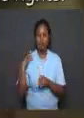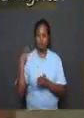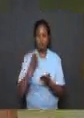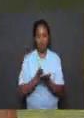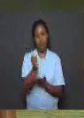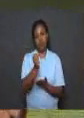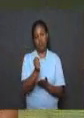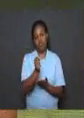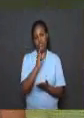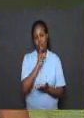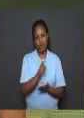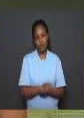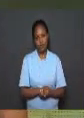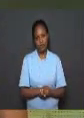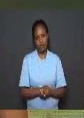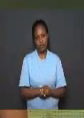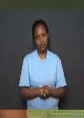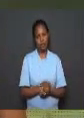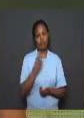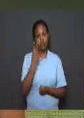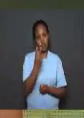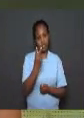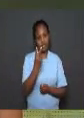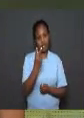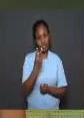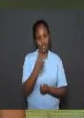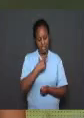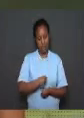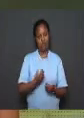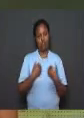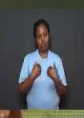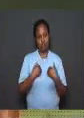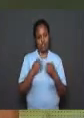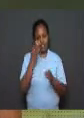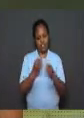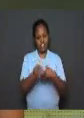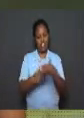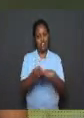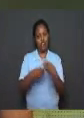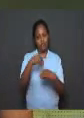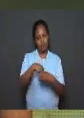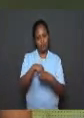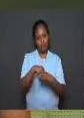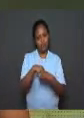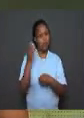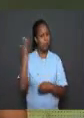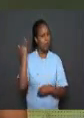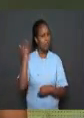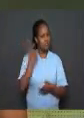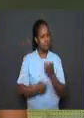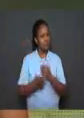rights. Two elements of due process of law that we have already